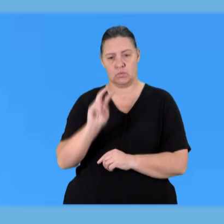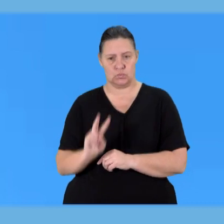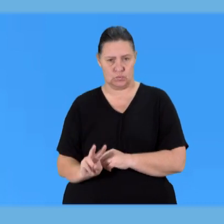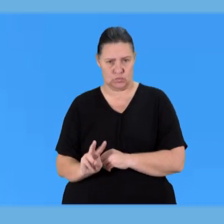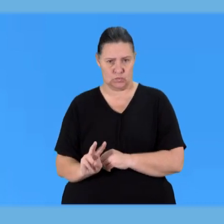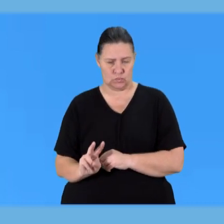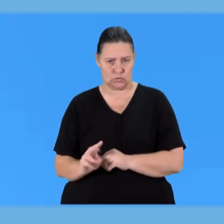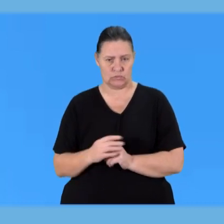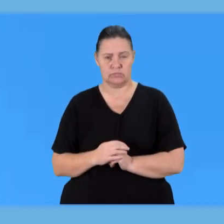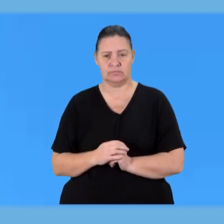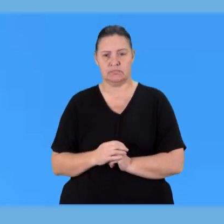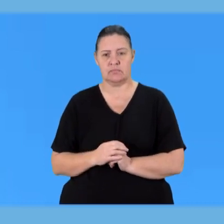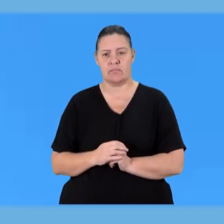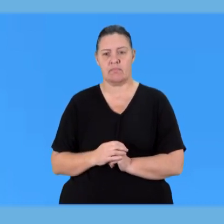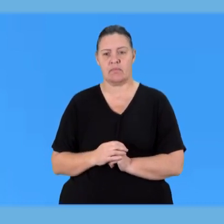plus